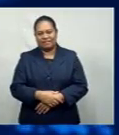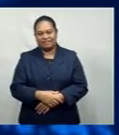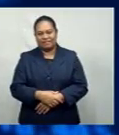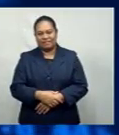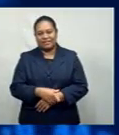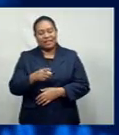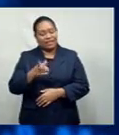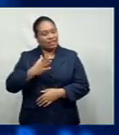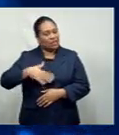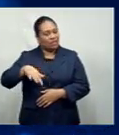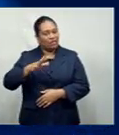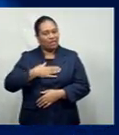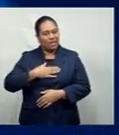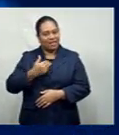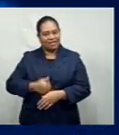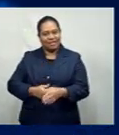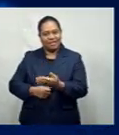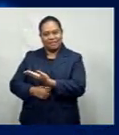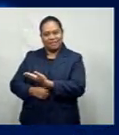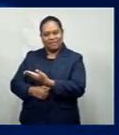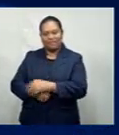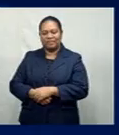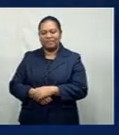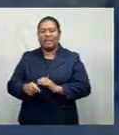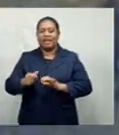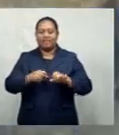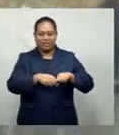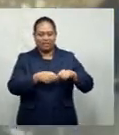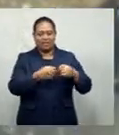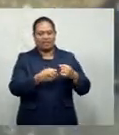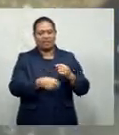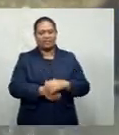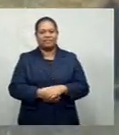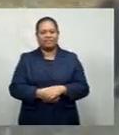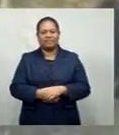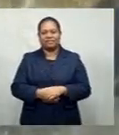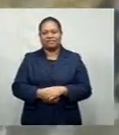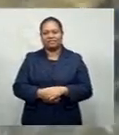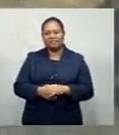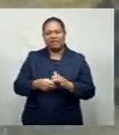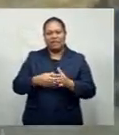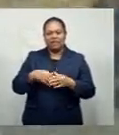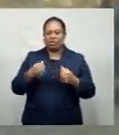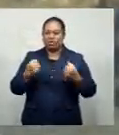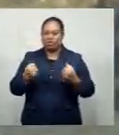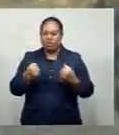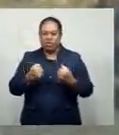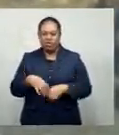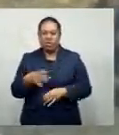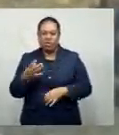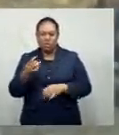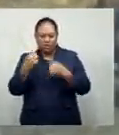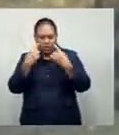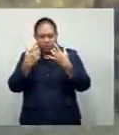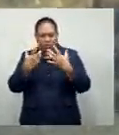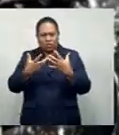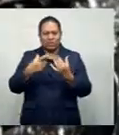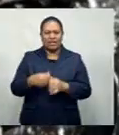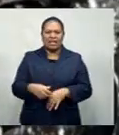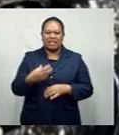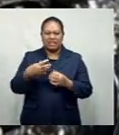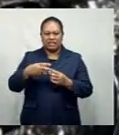And that's the latest from my end, but coming up after the break. Extreme heat boils Canada's waters and